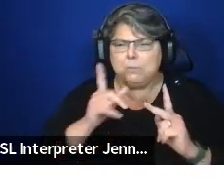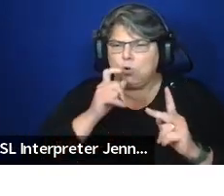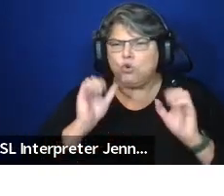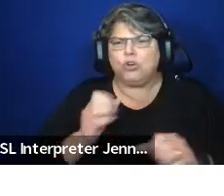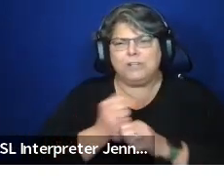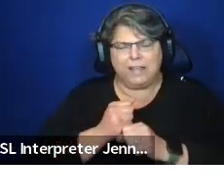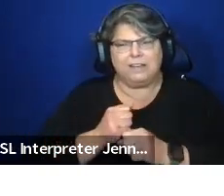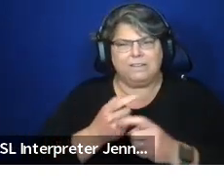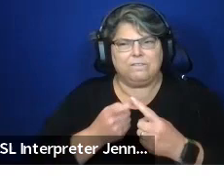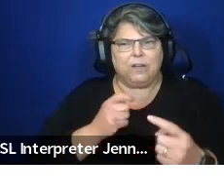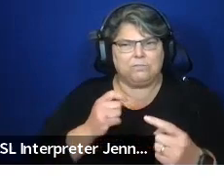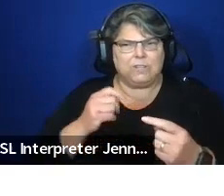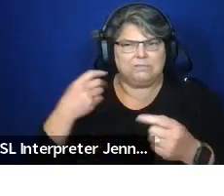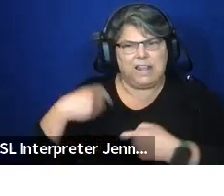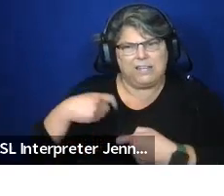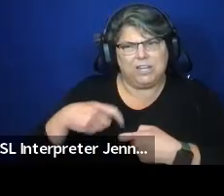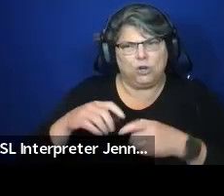Latinx population.